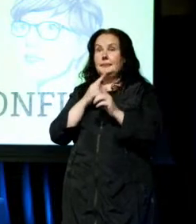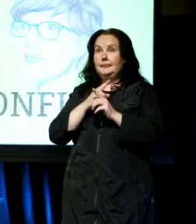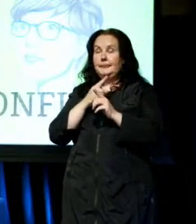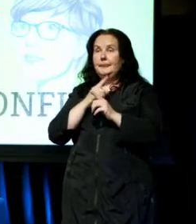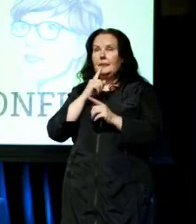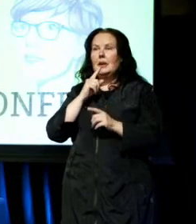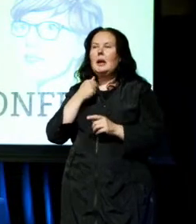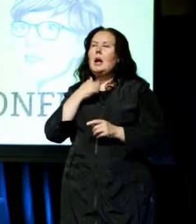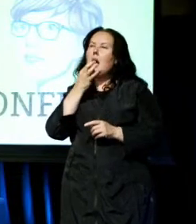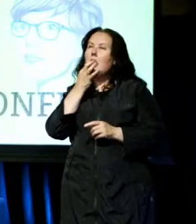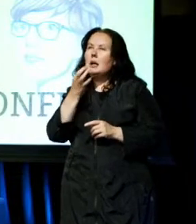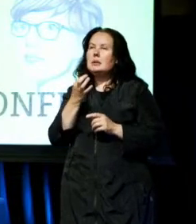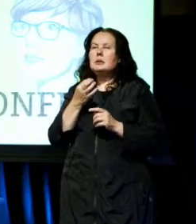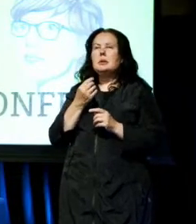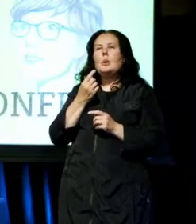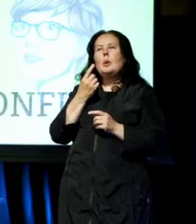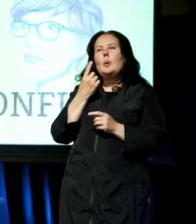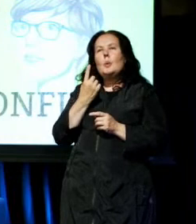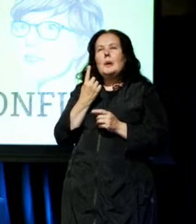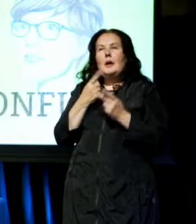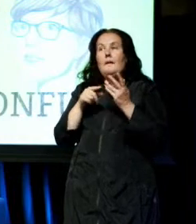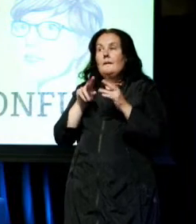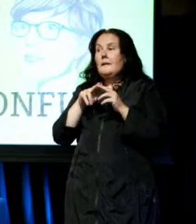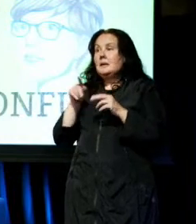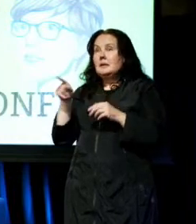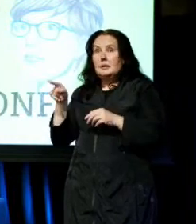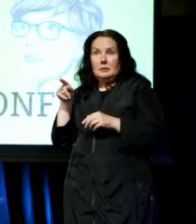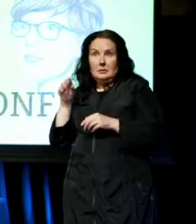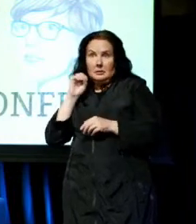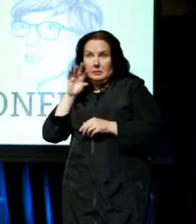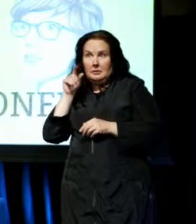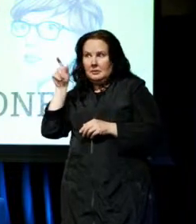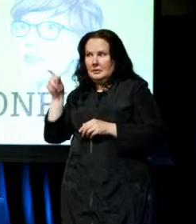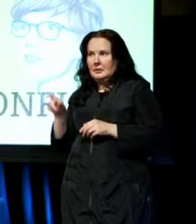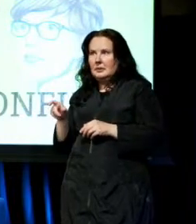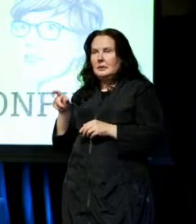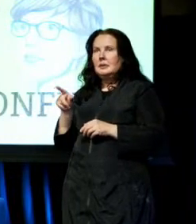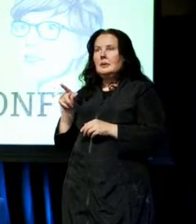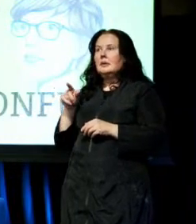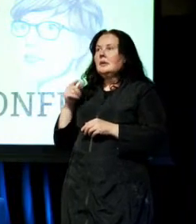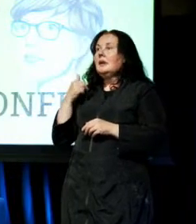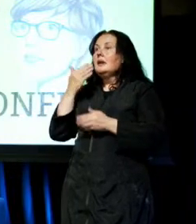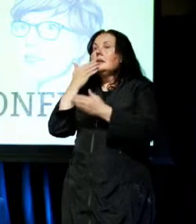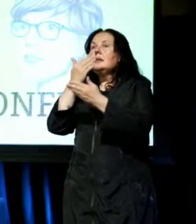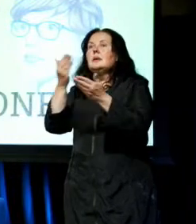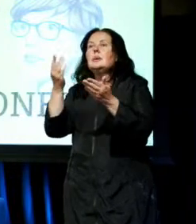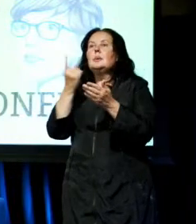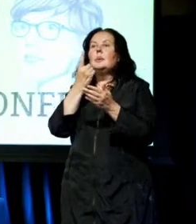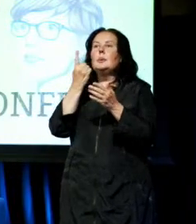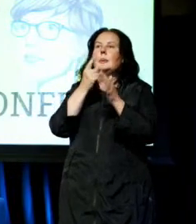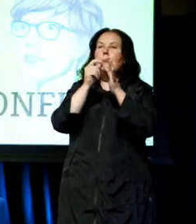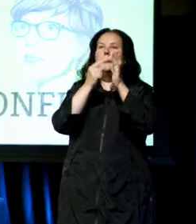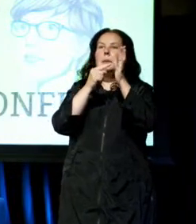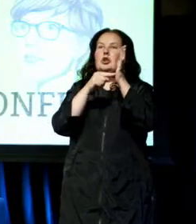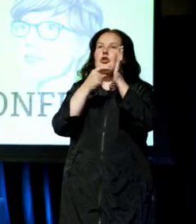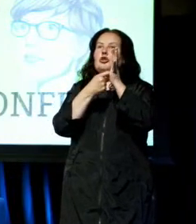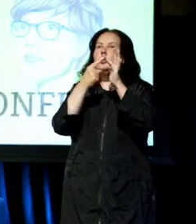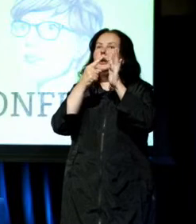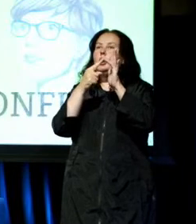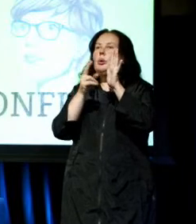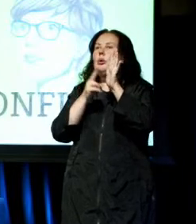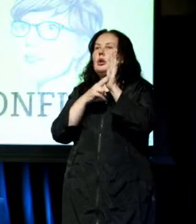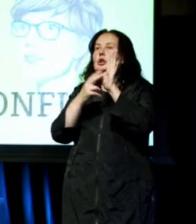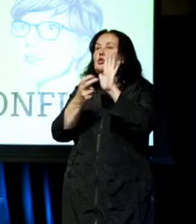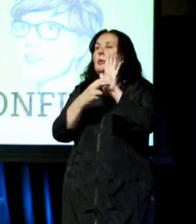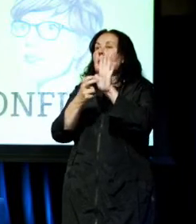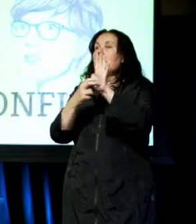I asked one of the other comedians to just do a little, film a little bit of me, because I have a Patreon, by the way. Thank you to all my Patreon subscribers who are, some of